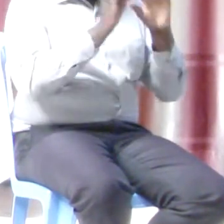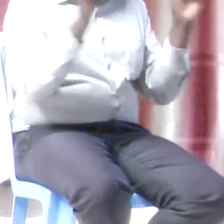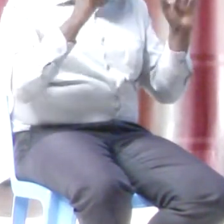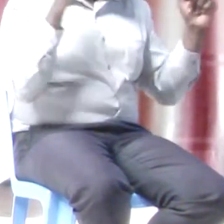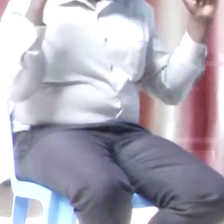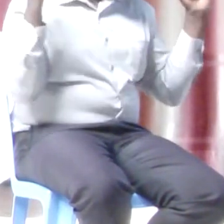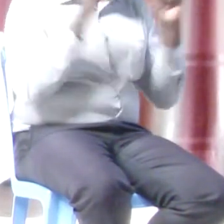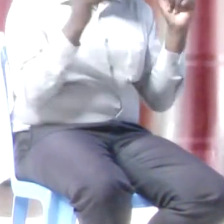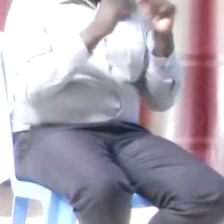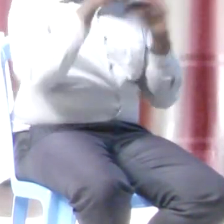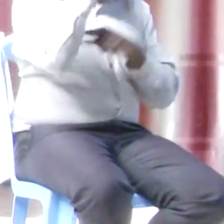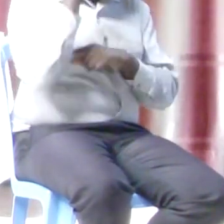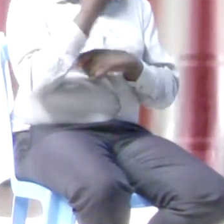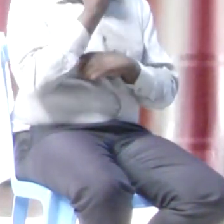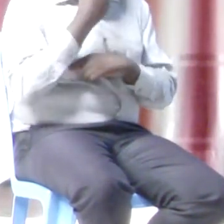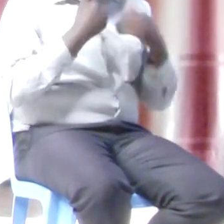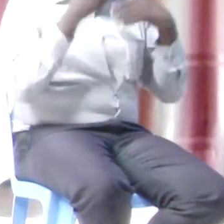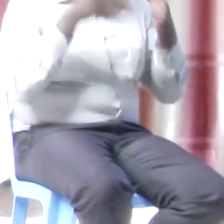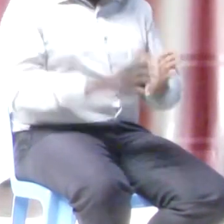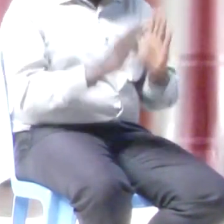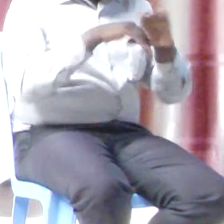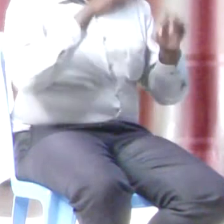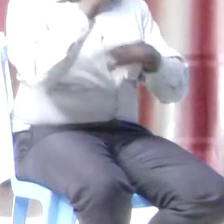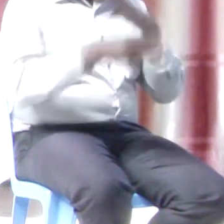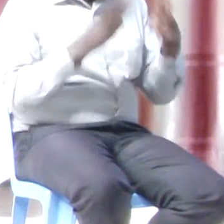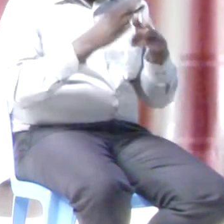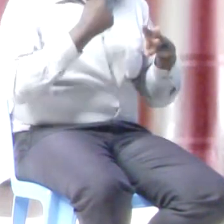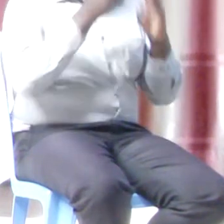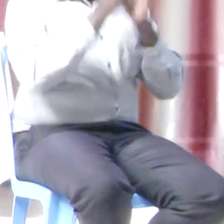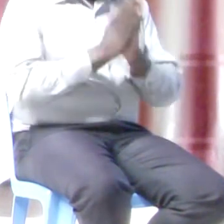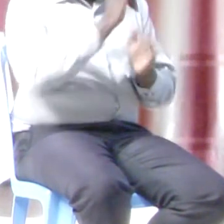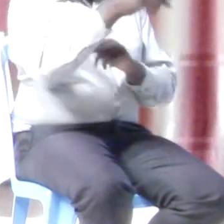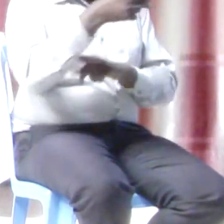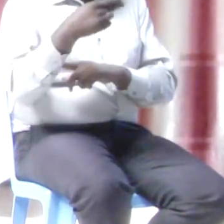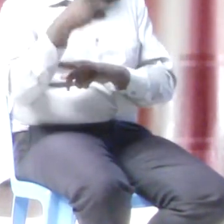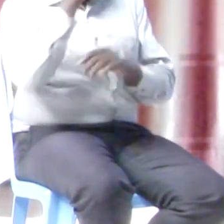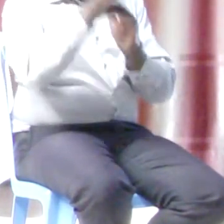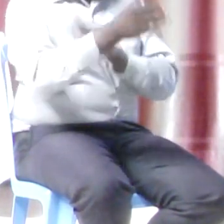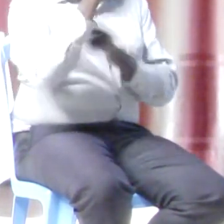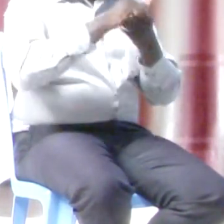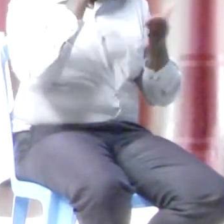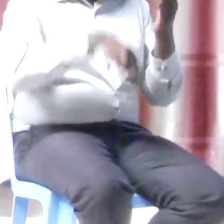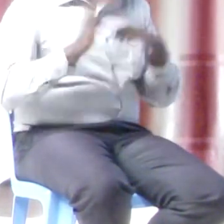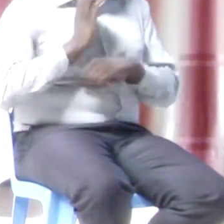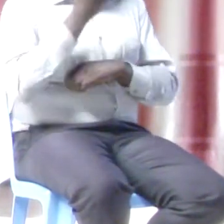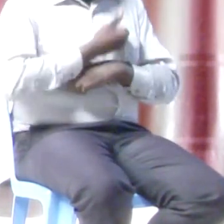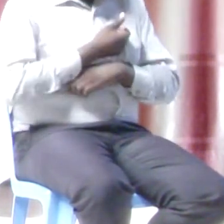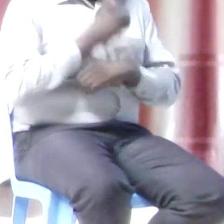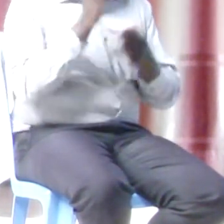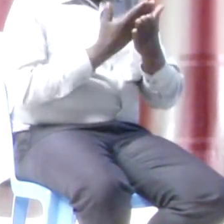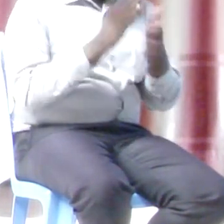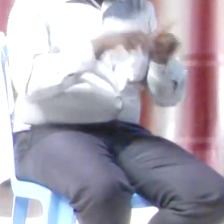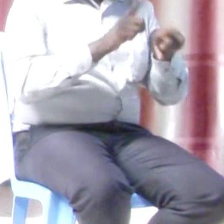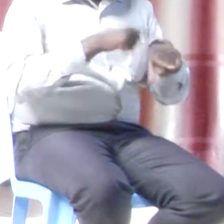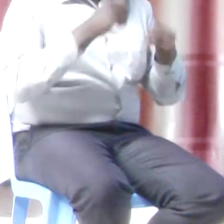because a man has been born in the world. I pray, Jehovah God, that that is our portion. I pray, King of Glory, that you